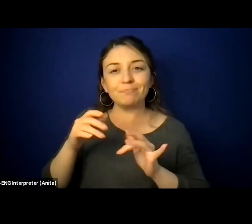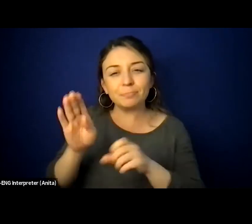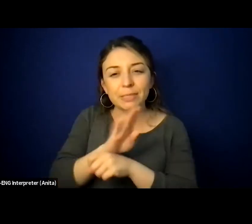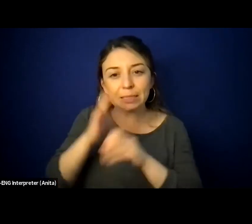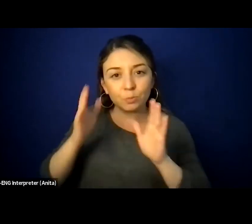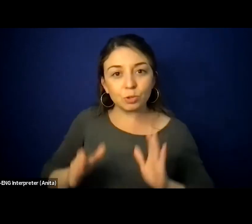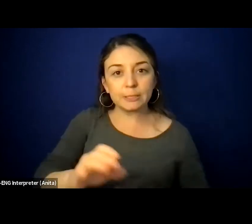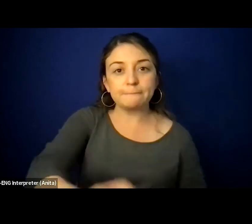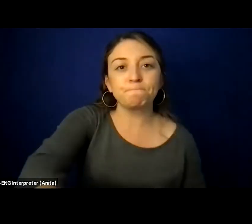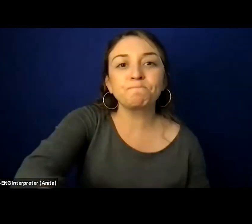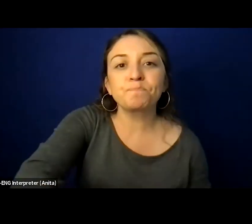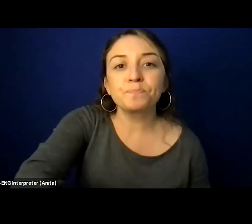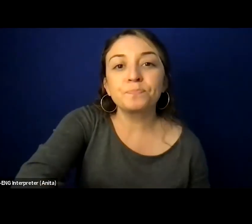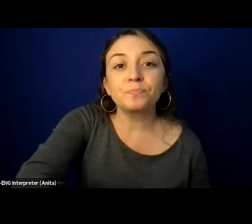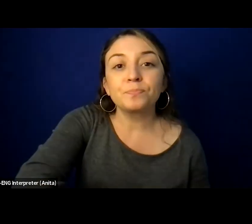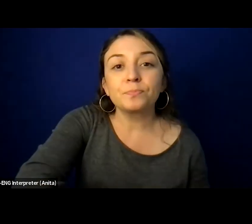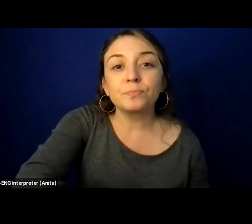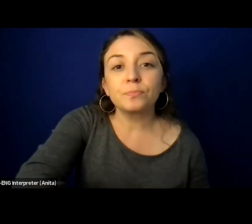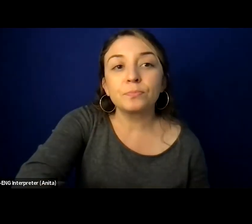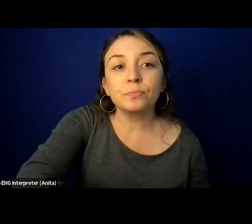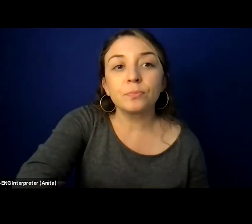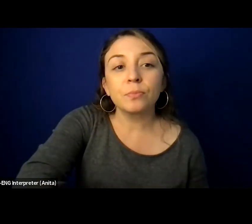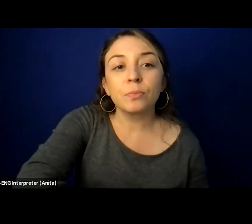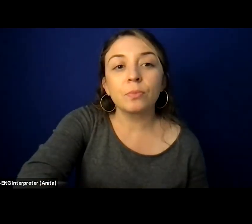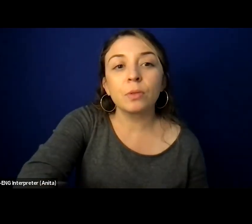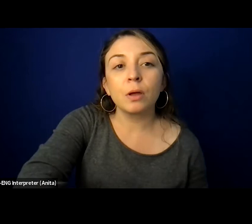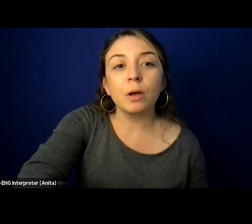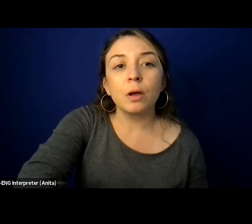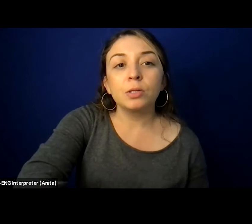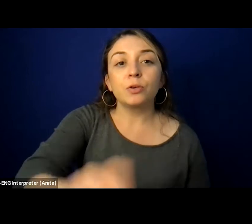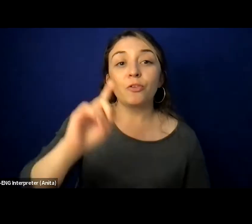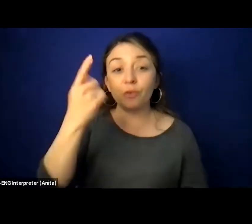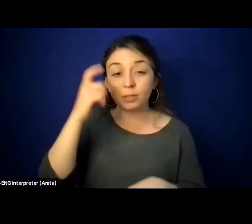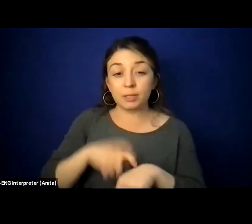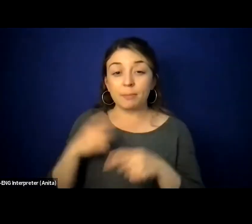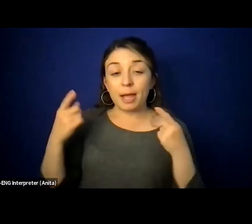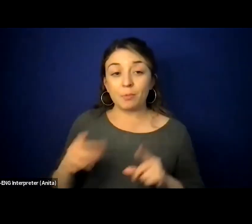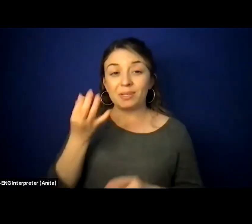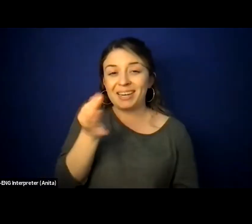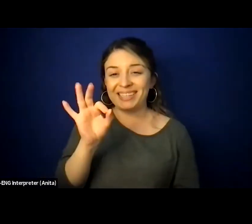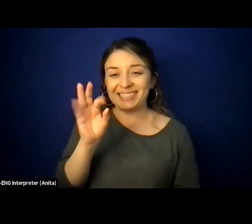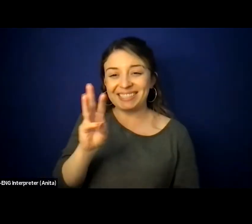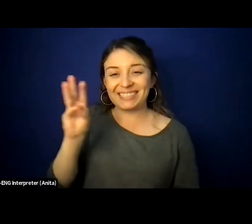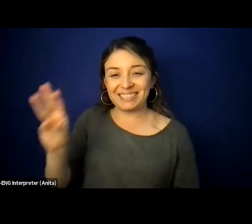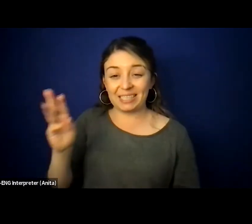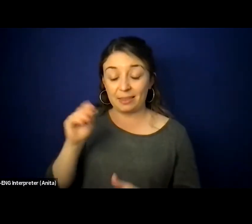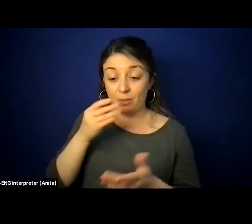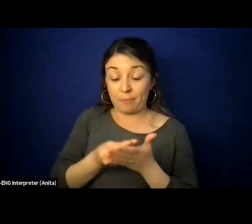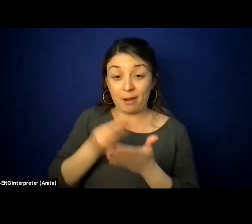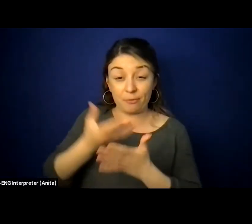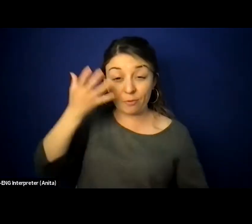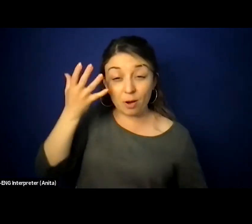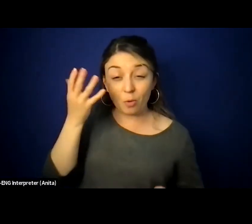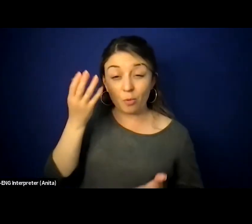first MDA broadcast was in 1966 and was the first of its kind of fundraising event to raise more than